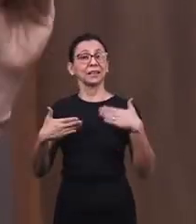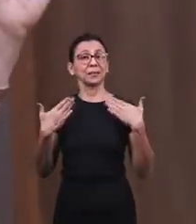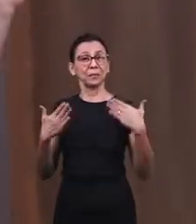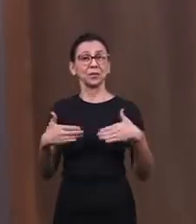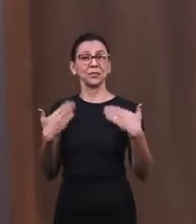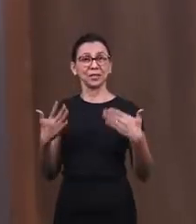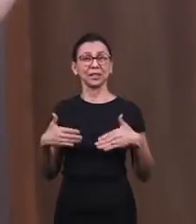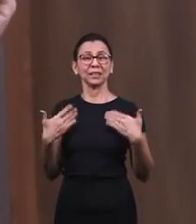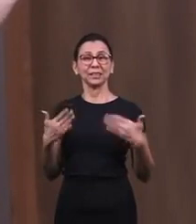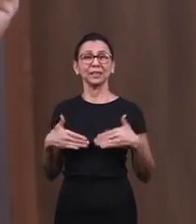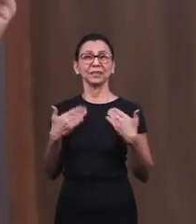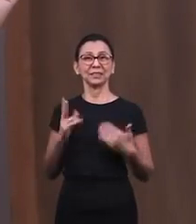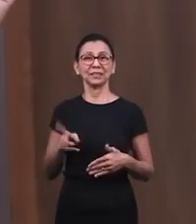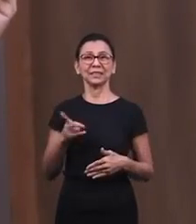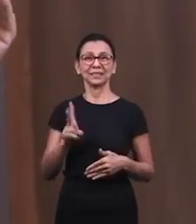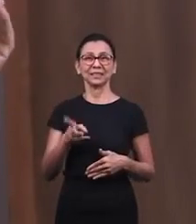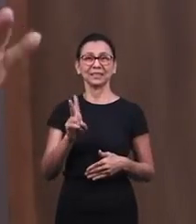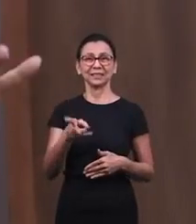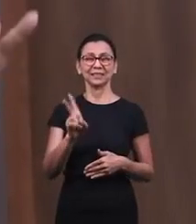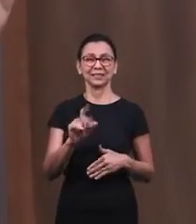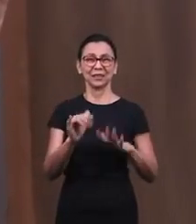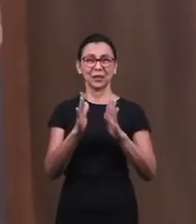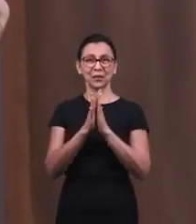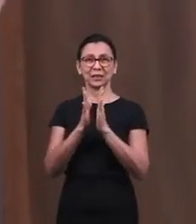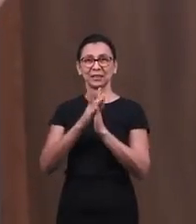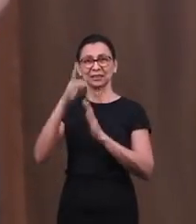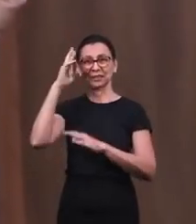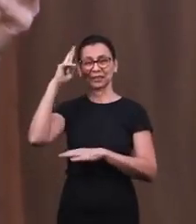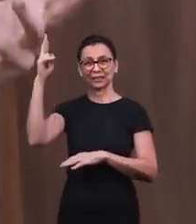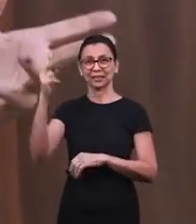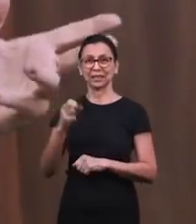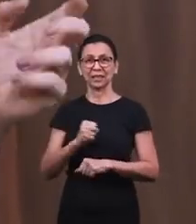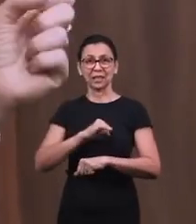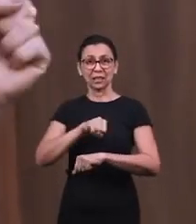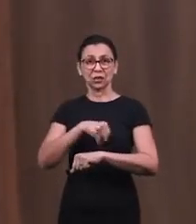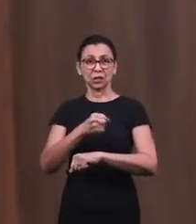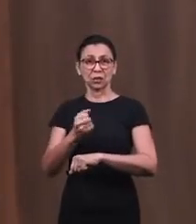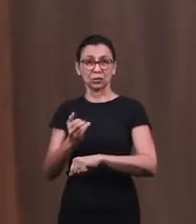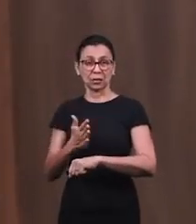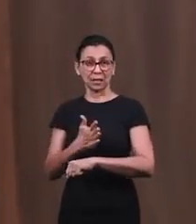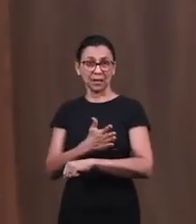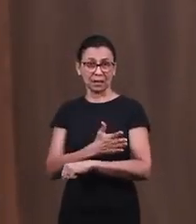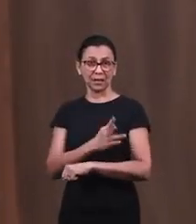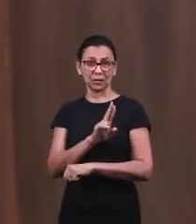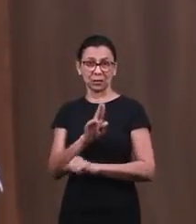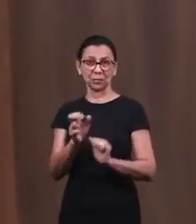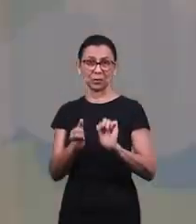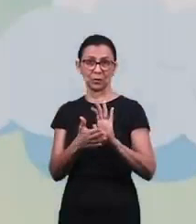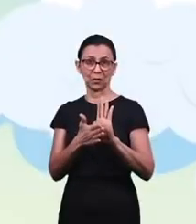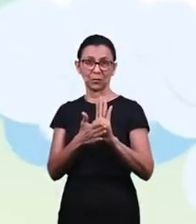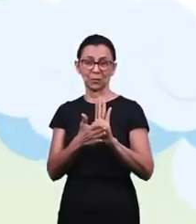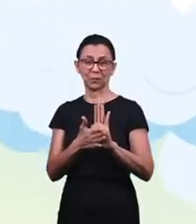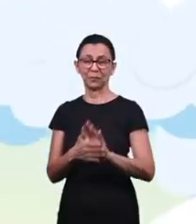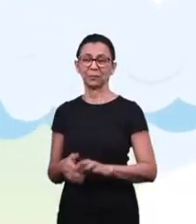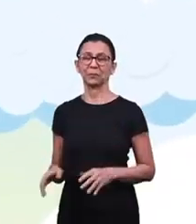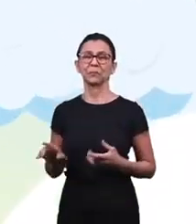Let's continue praising the Lord with the song, Jerusalem, the City of My King.